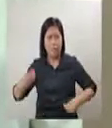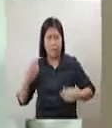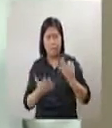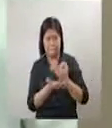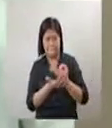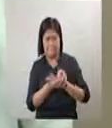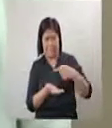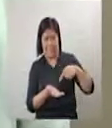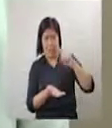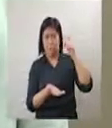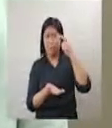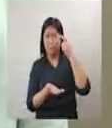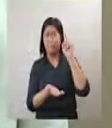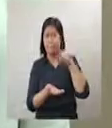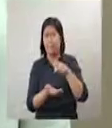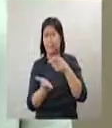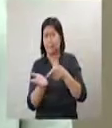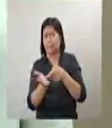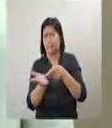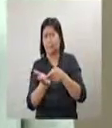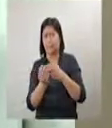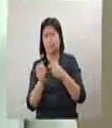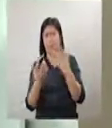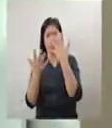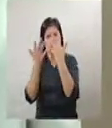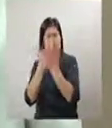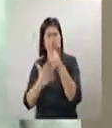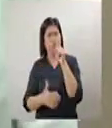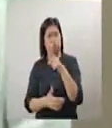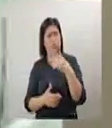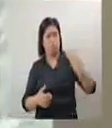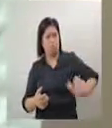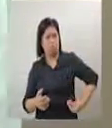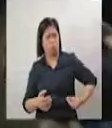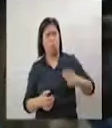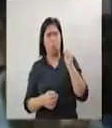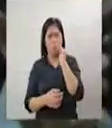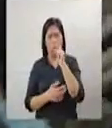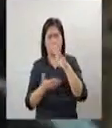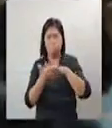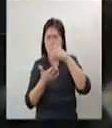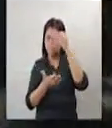mga nakurakot. We can only learn that if we have a Freedom of Information Bill.